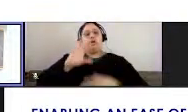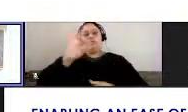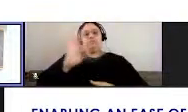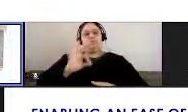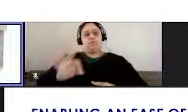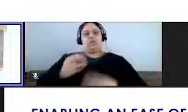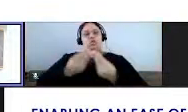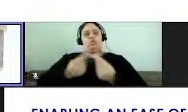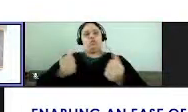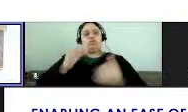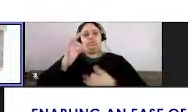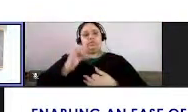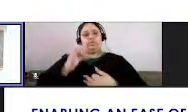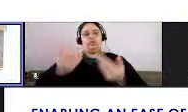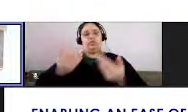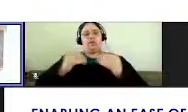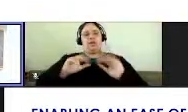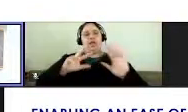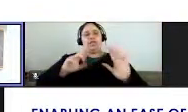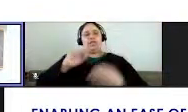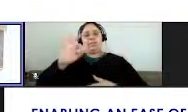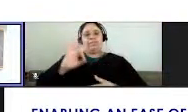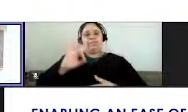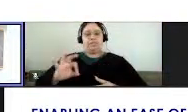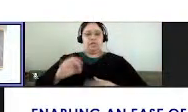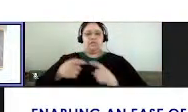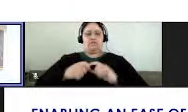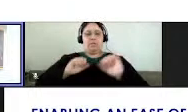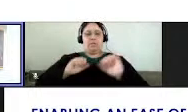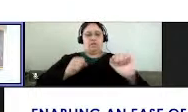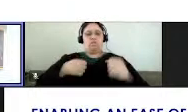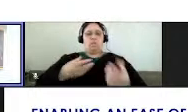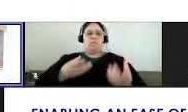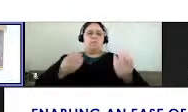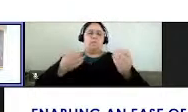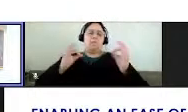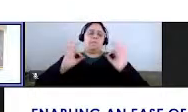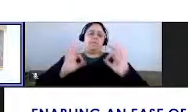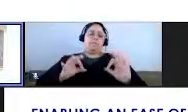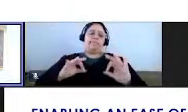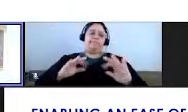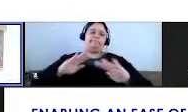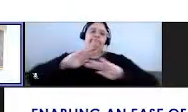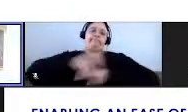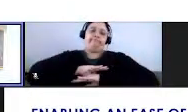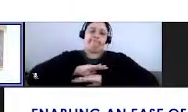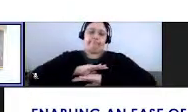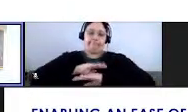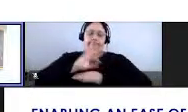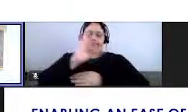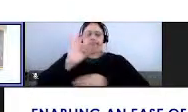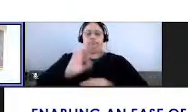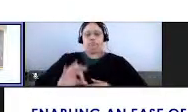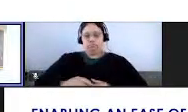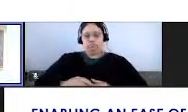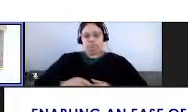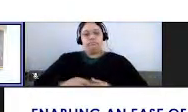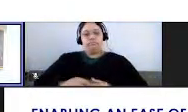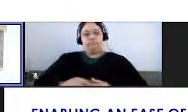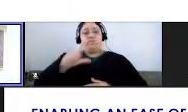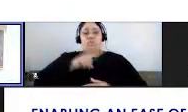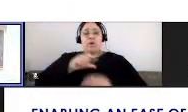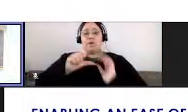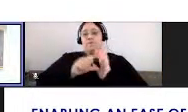rate. And also at least 80% of that we've actually managed to obtain a satisfaction rate. Why that